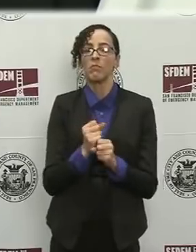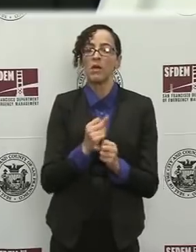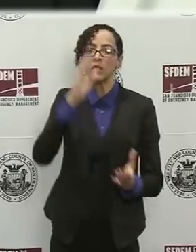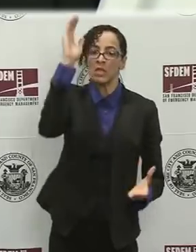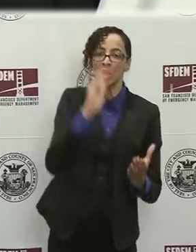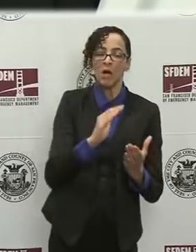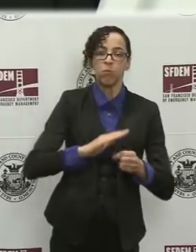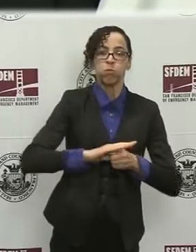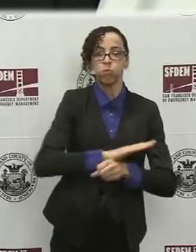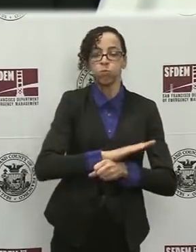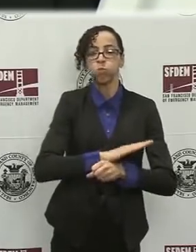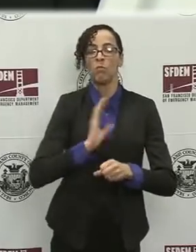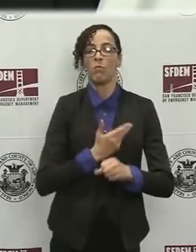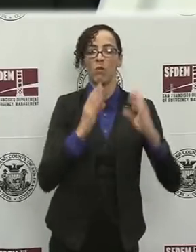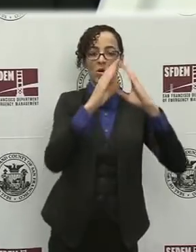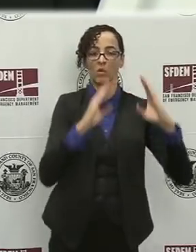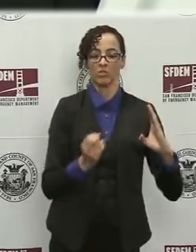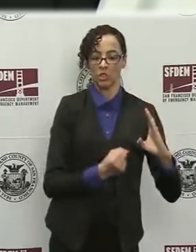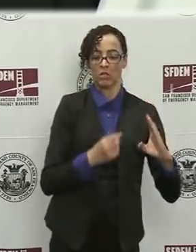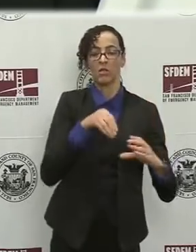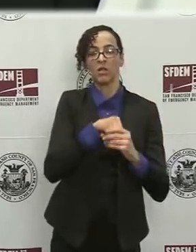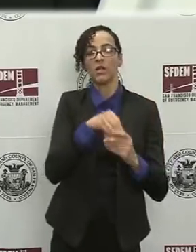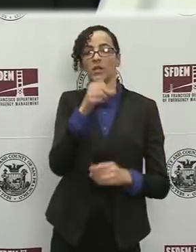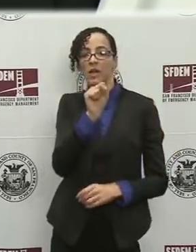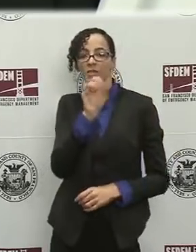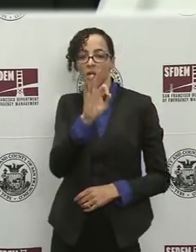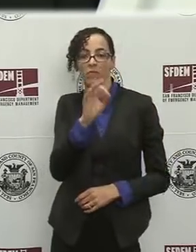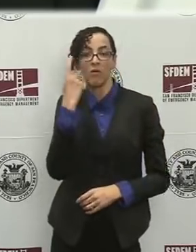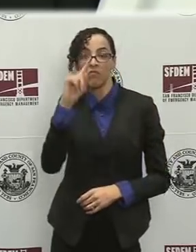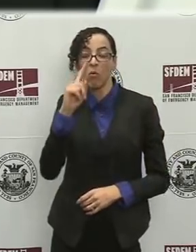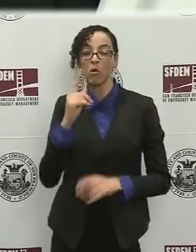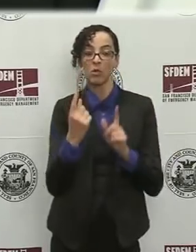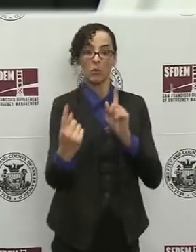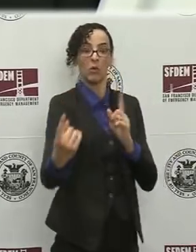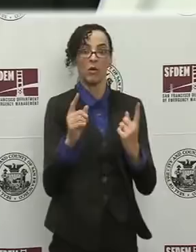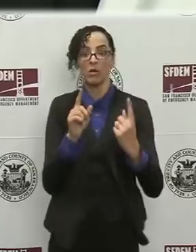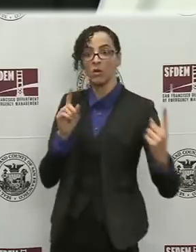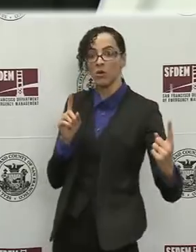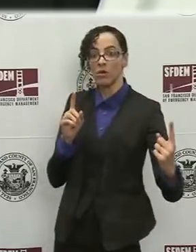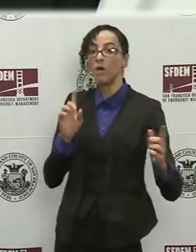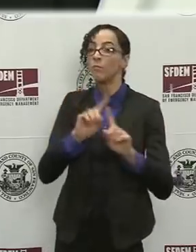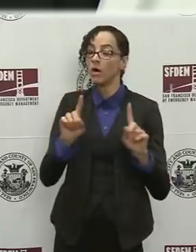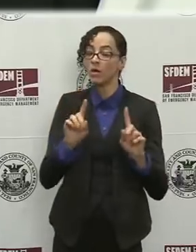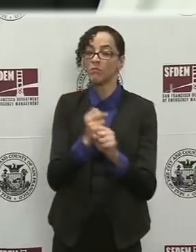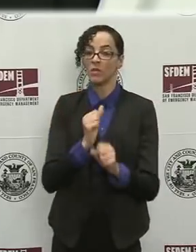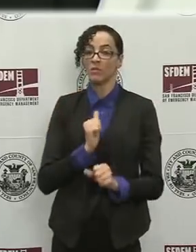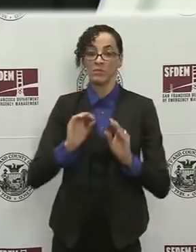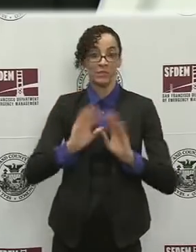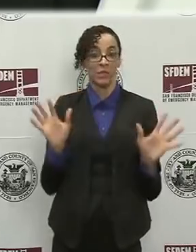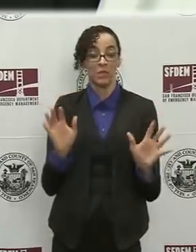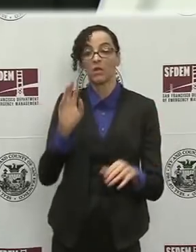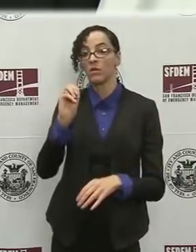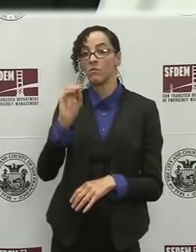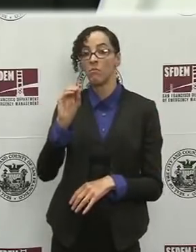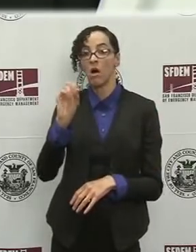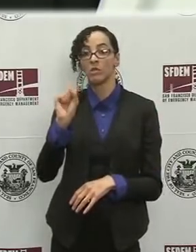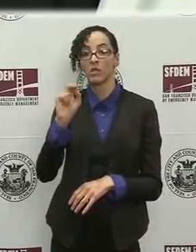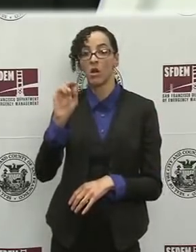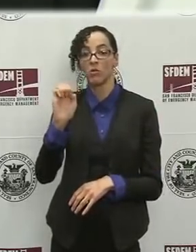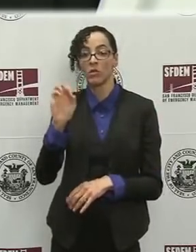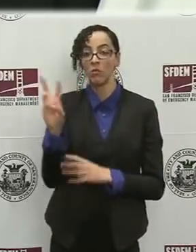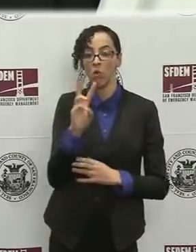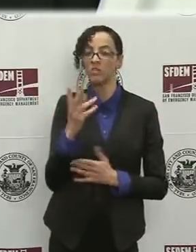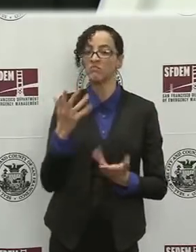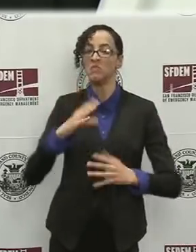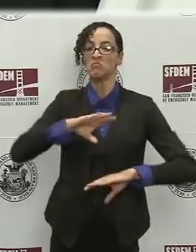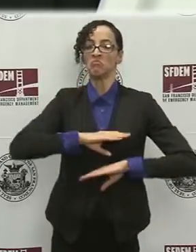San Francisco to practice social distancing, and to be clear, Moscone West does meet CDC guidelines